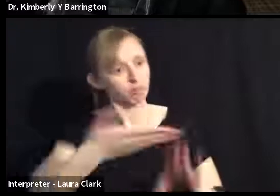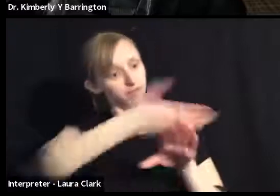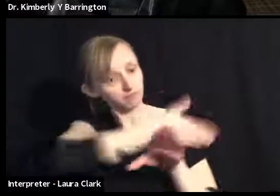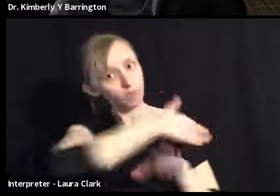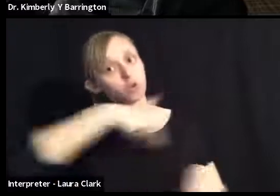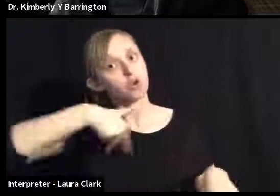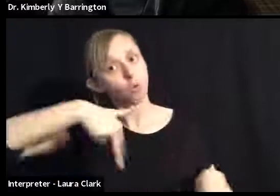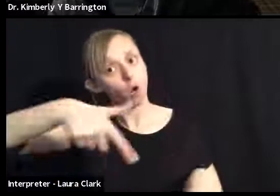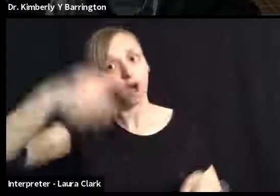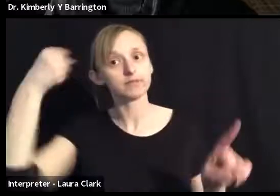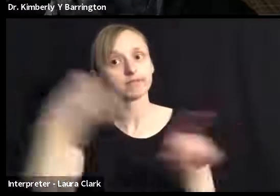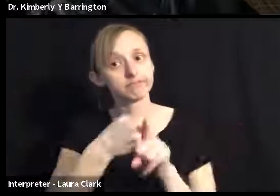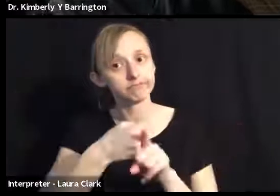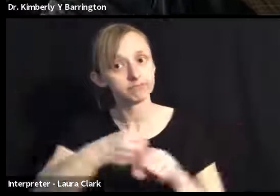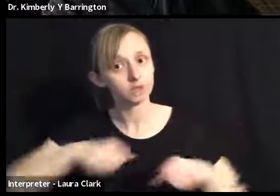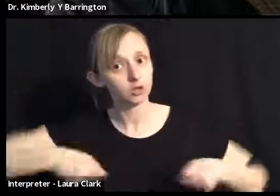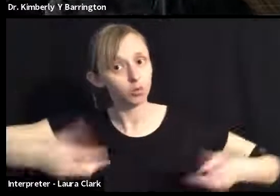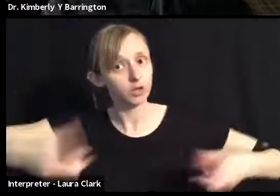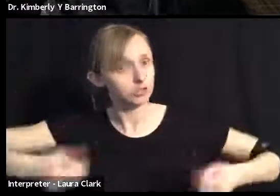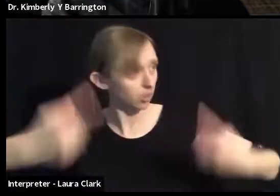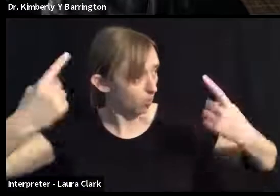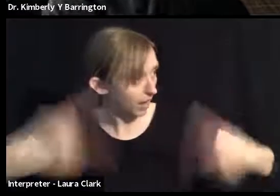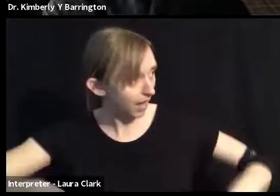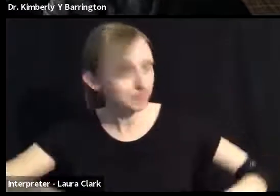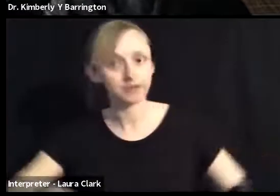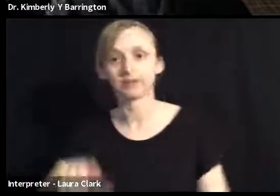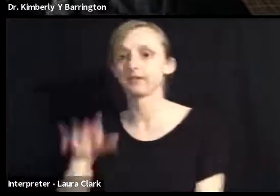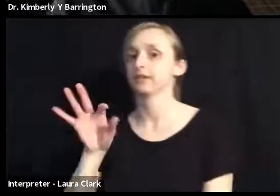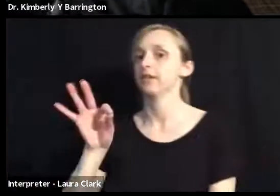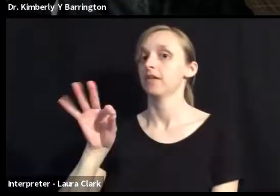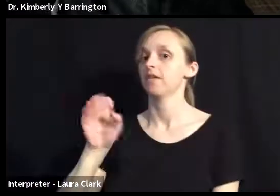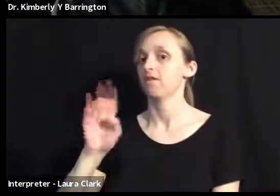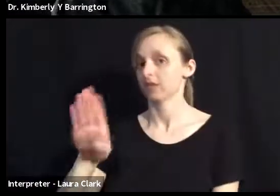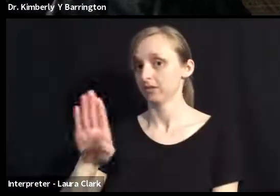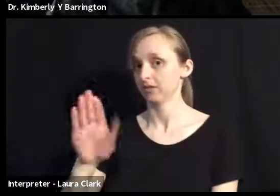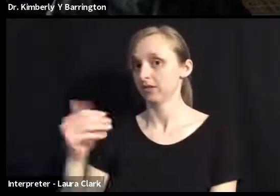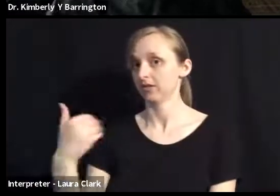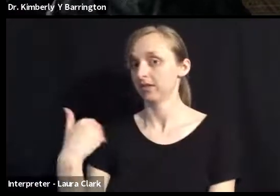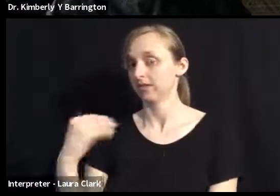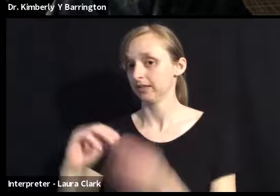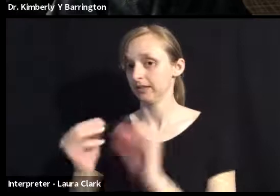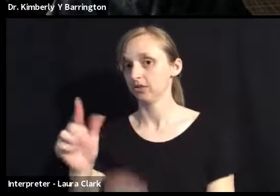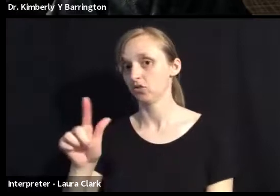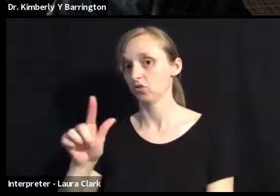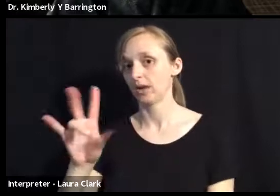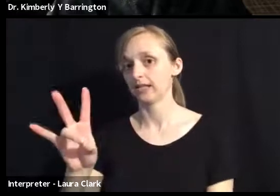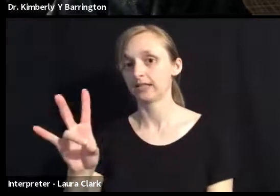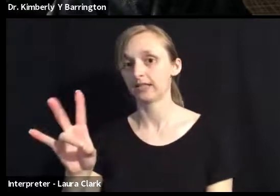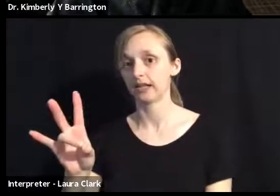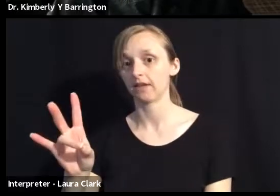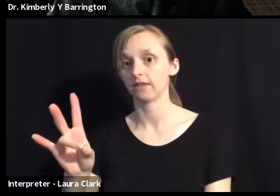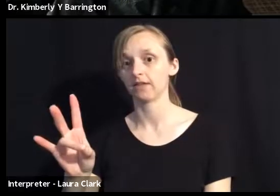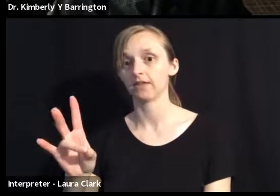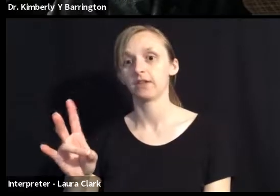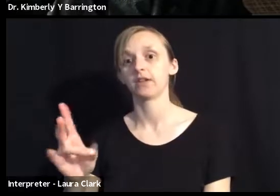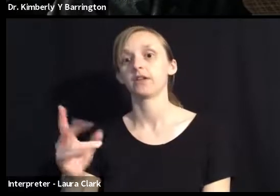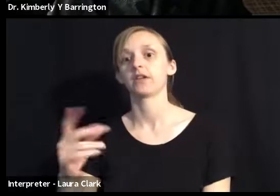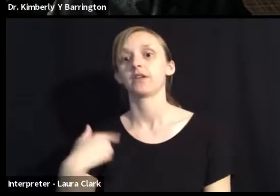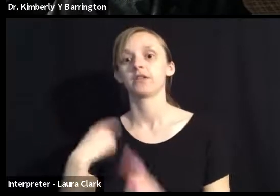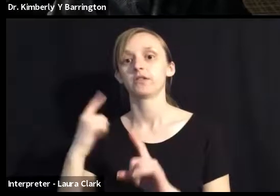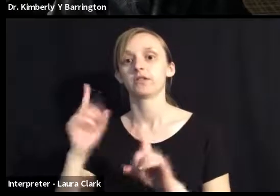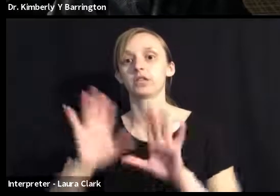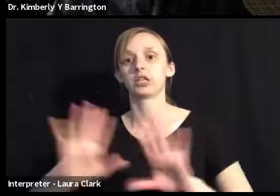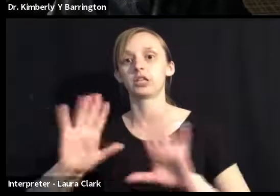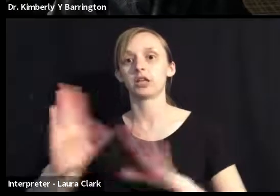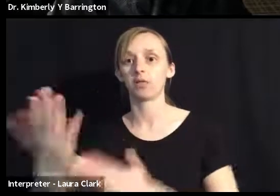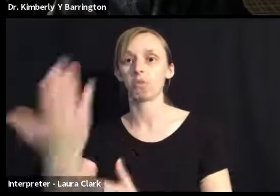Let's see, February the 27th, probably like going over into that Sunday morning, me and my friend